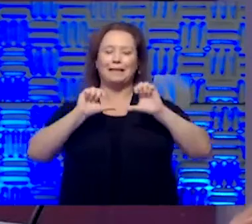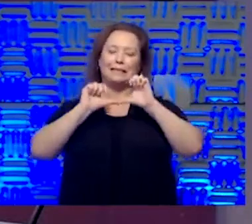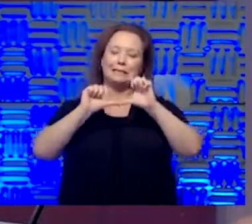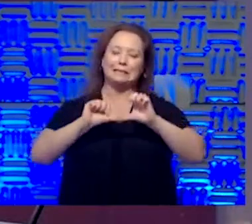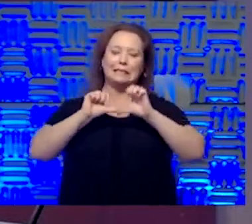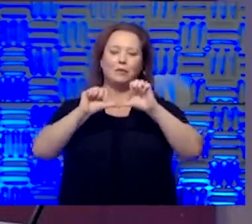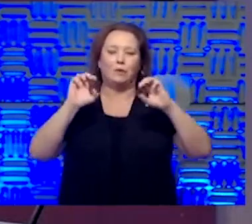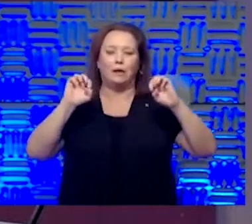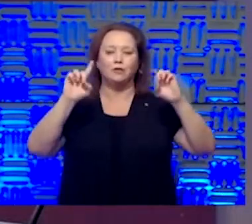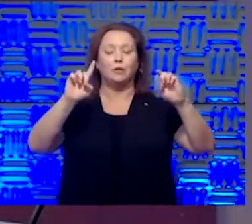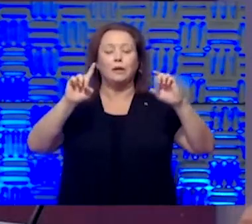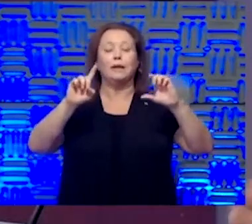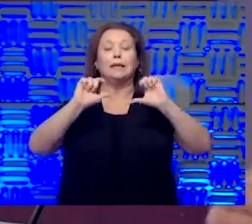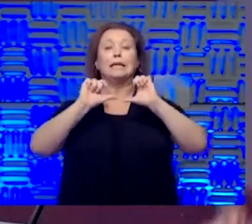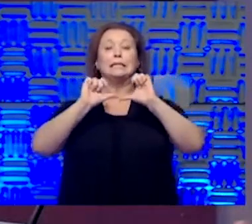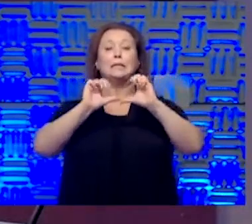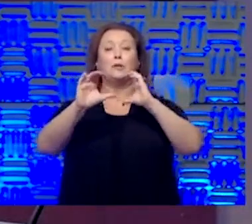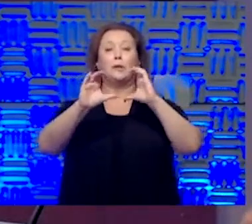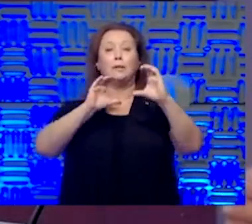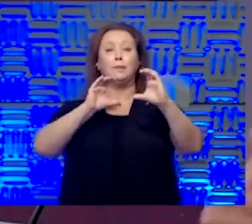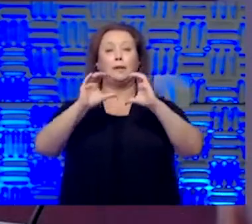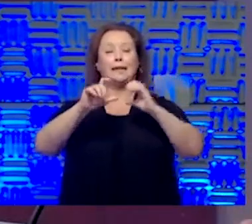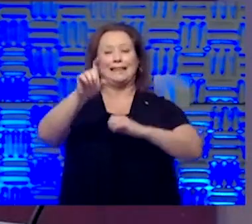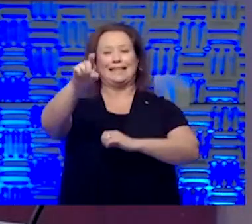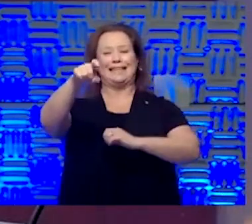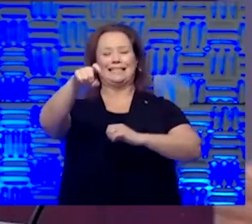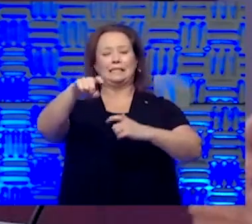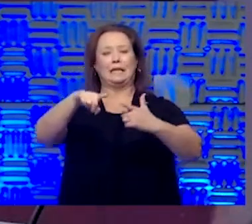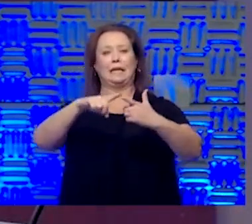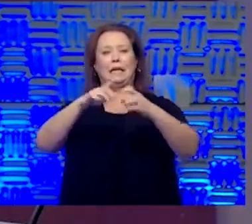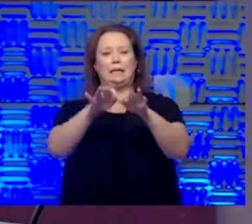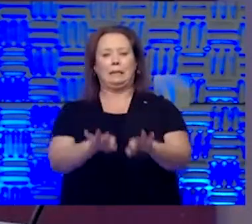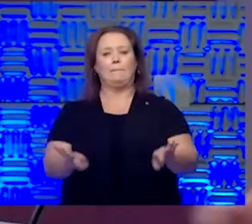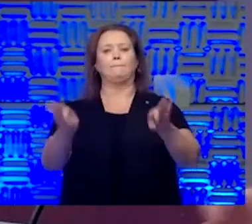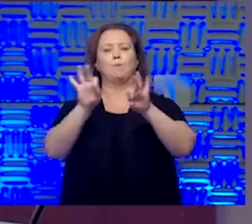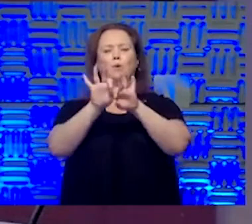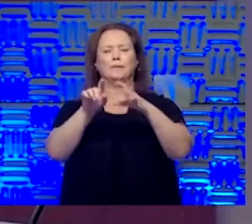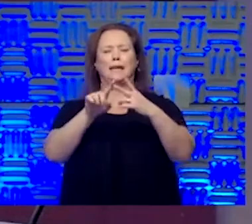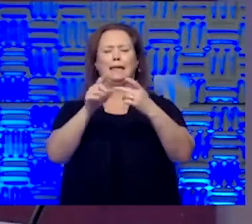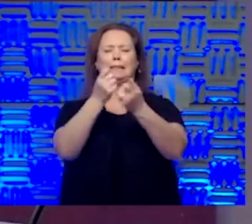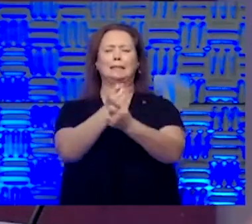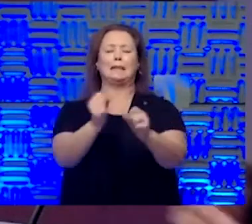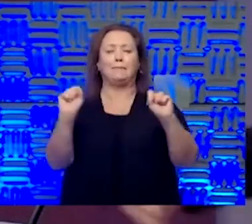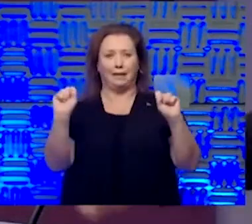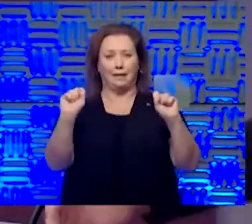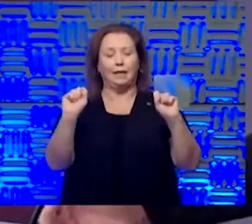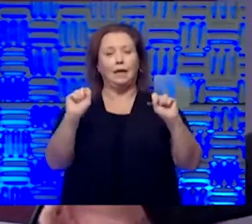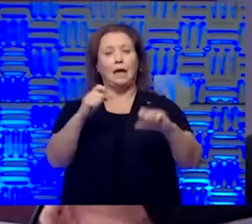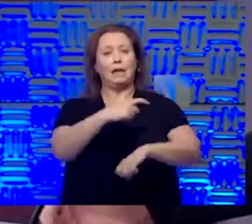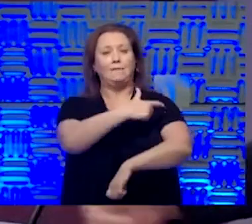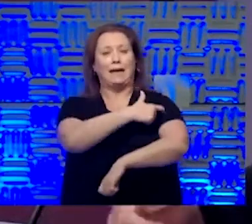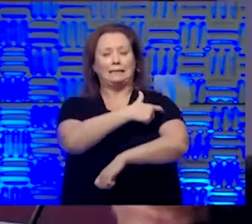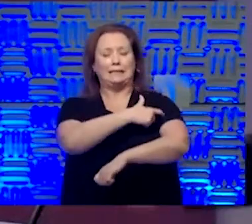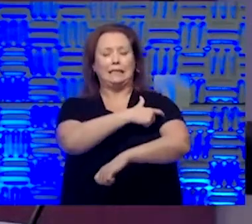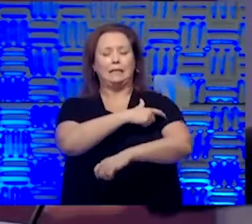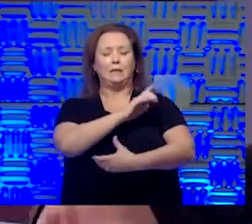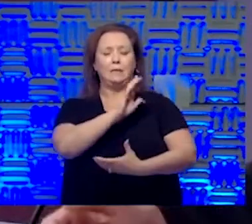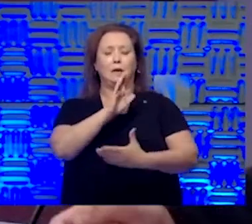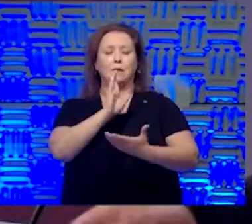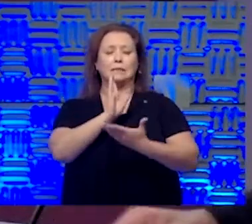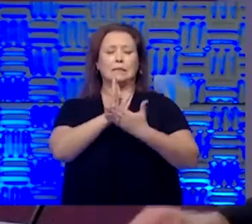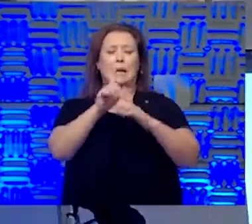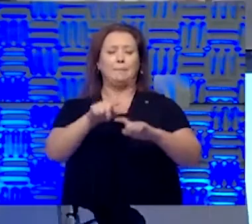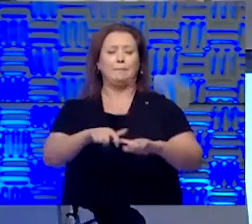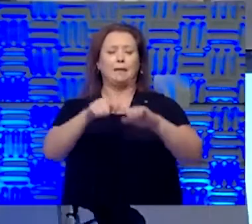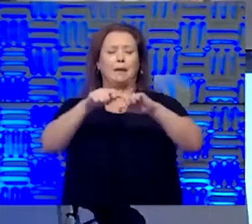continue to communicate the necessity, the importance, the safety, and how it can prevent further disease spread and